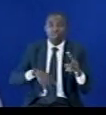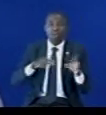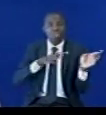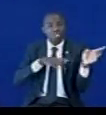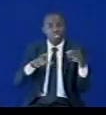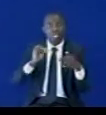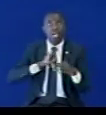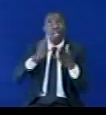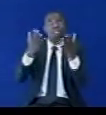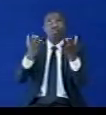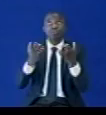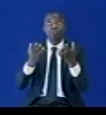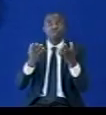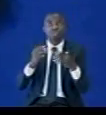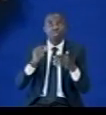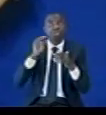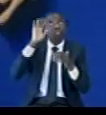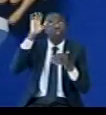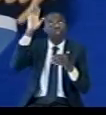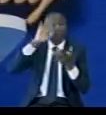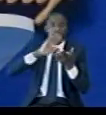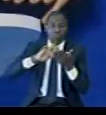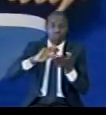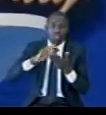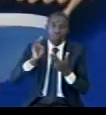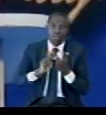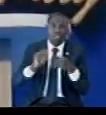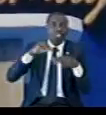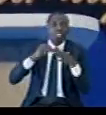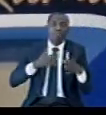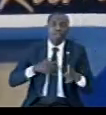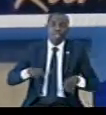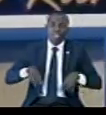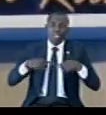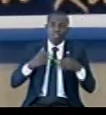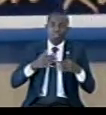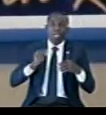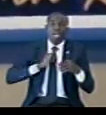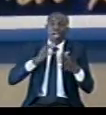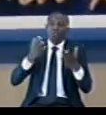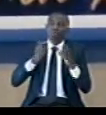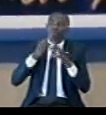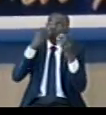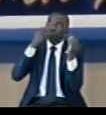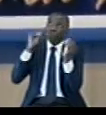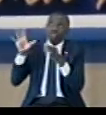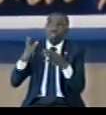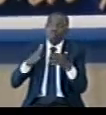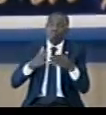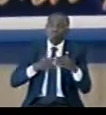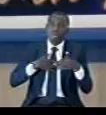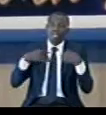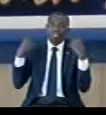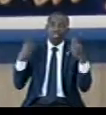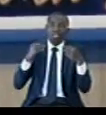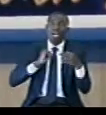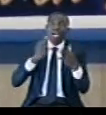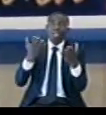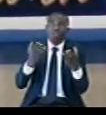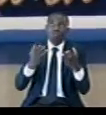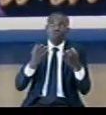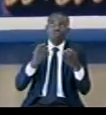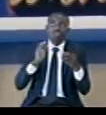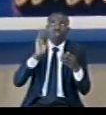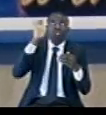I want your forgiveness in my life. I want your salvation in my